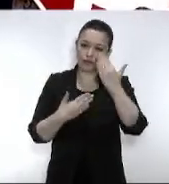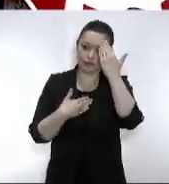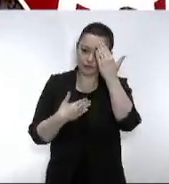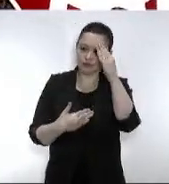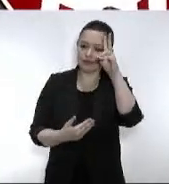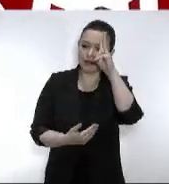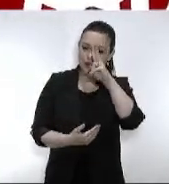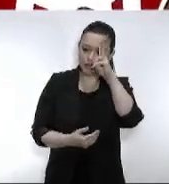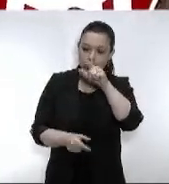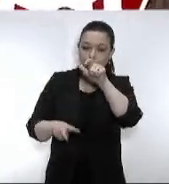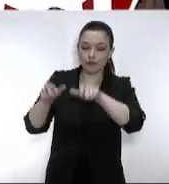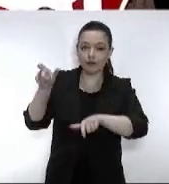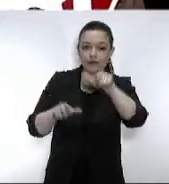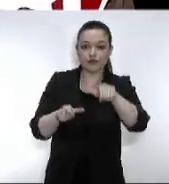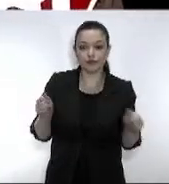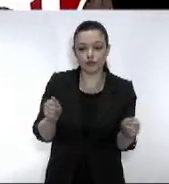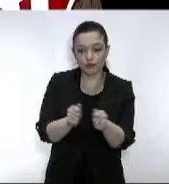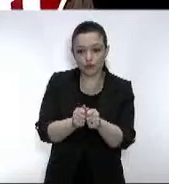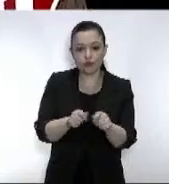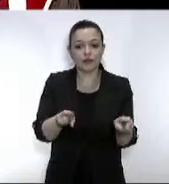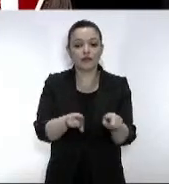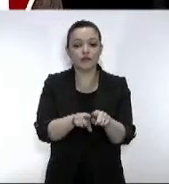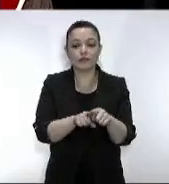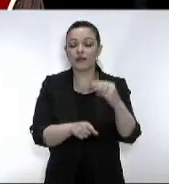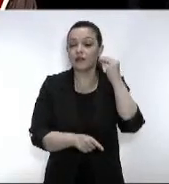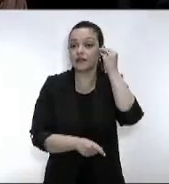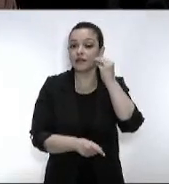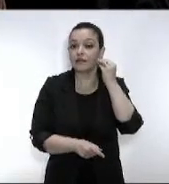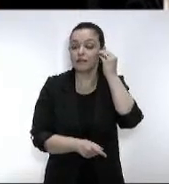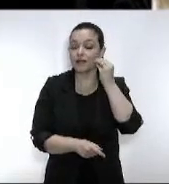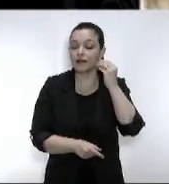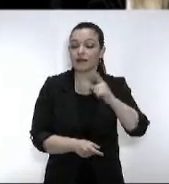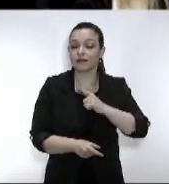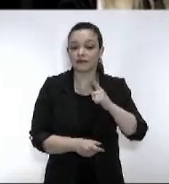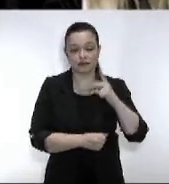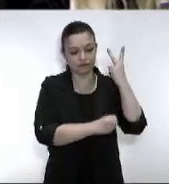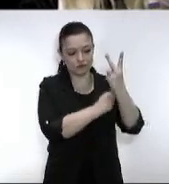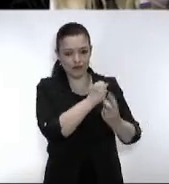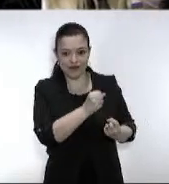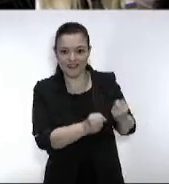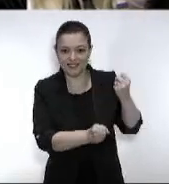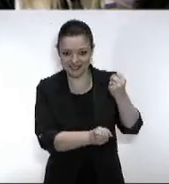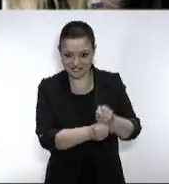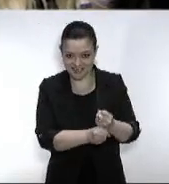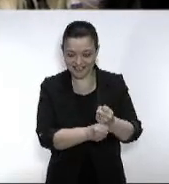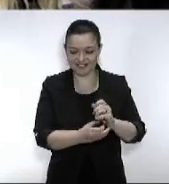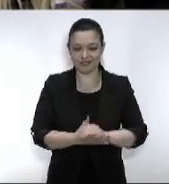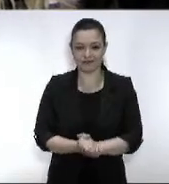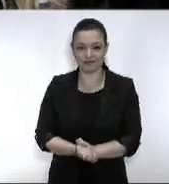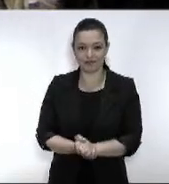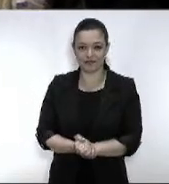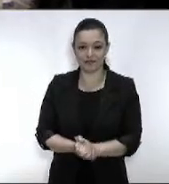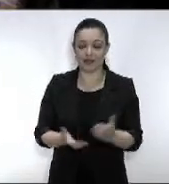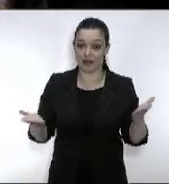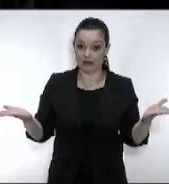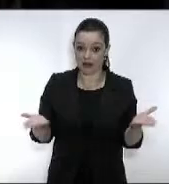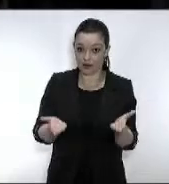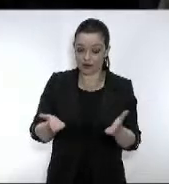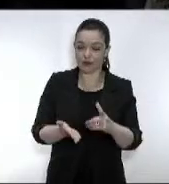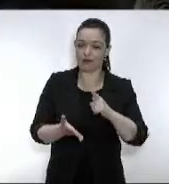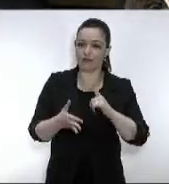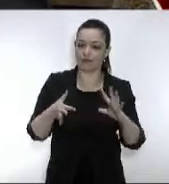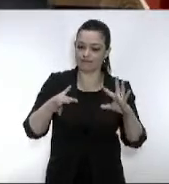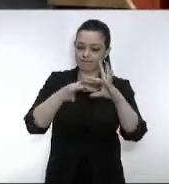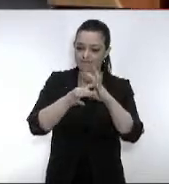we remember with gratitude our life together with colleagues and professors and experience that we have had along these